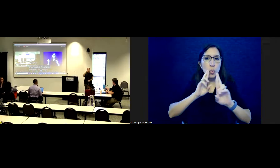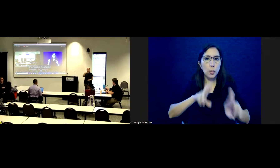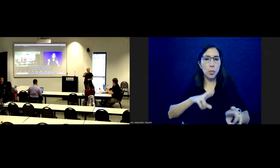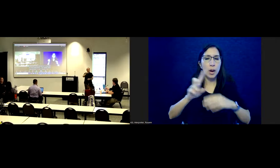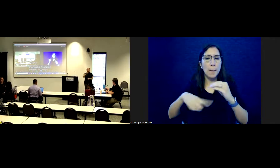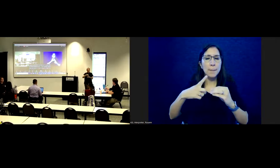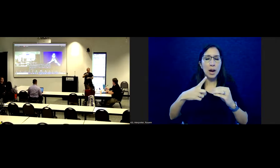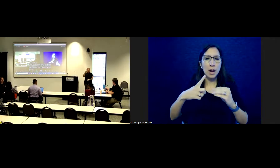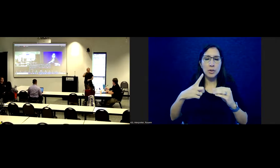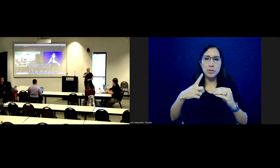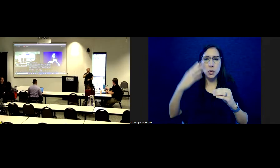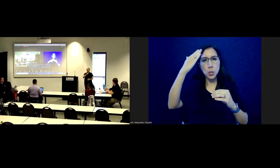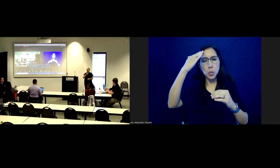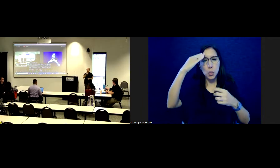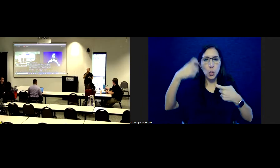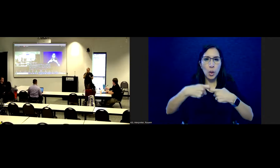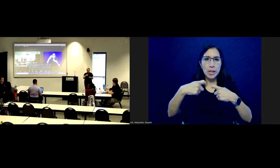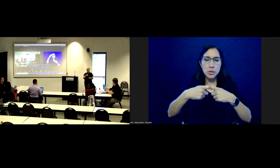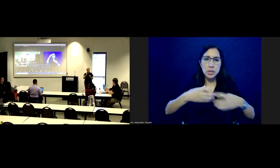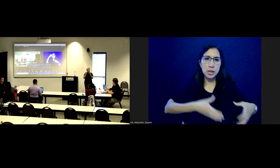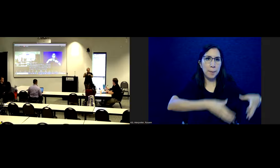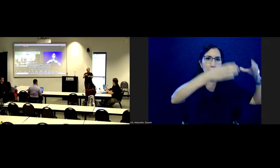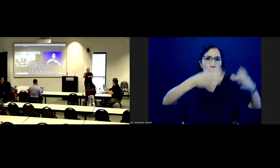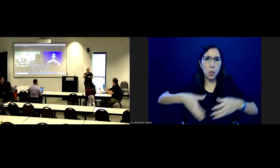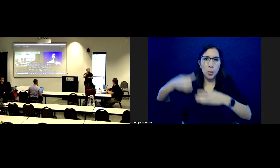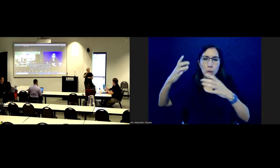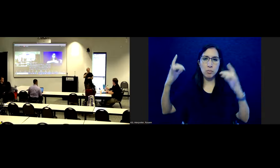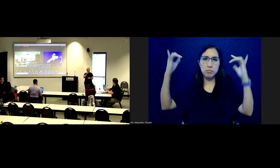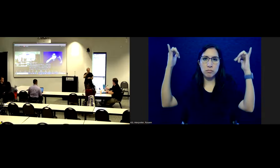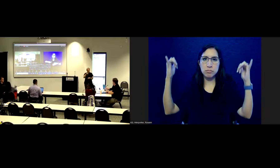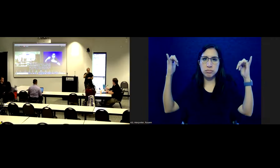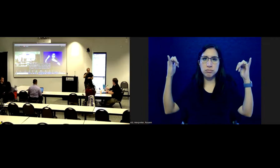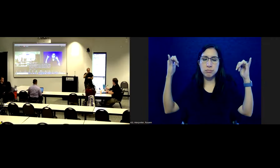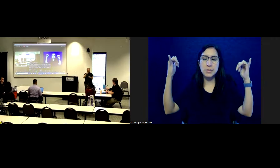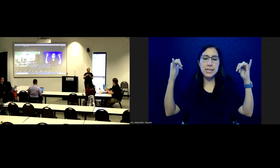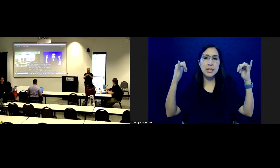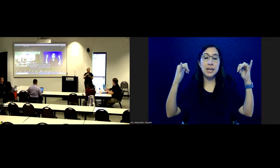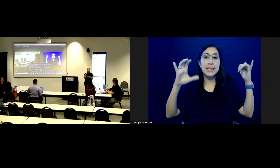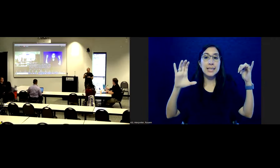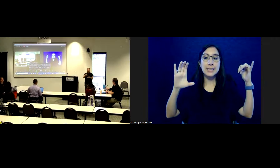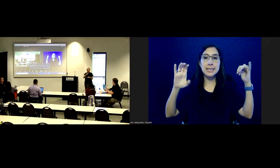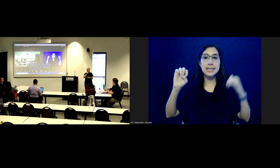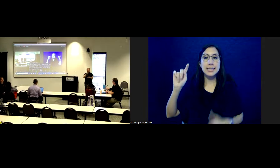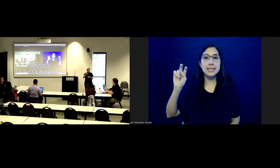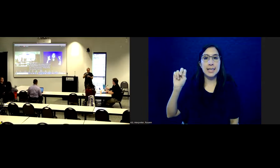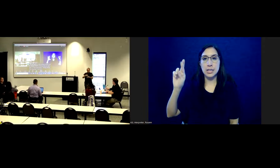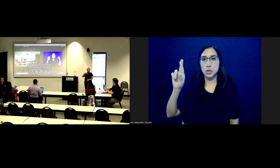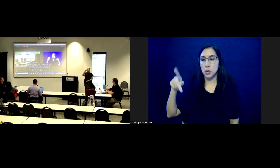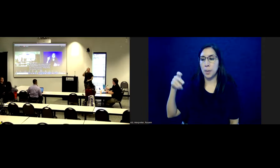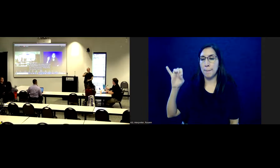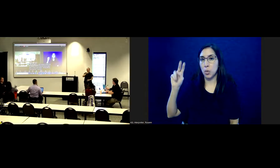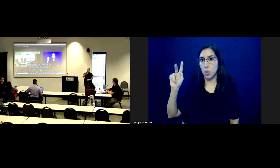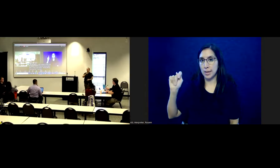poles that are have been installed by CenterPoint Energy, and these utility poles